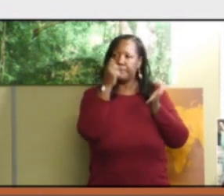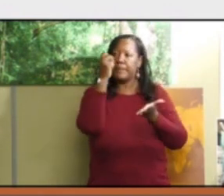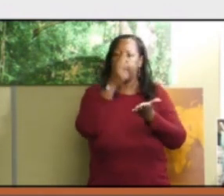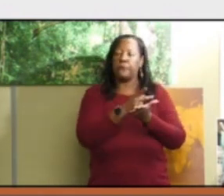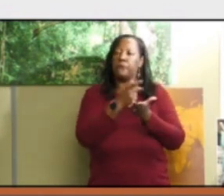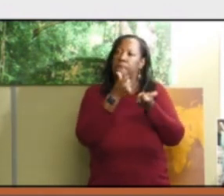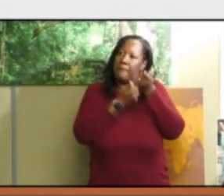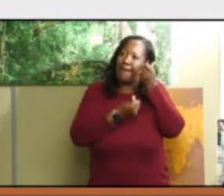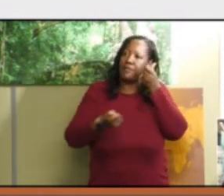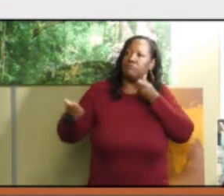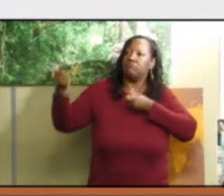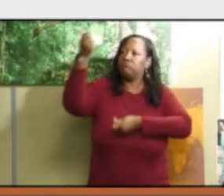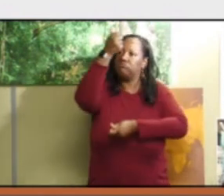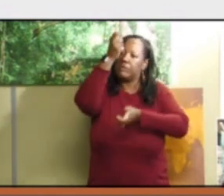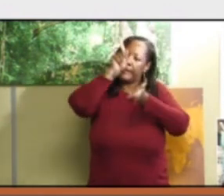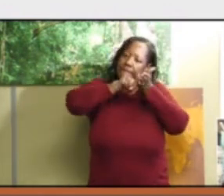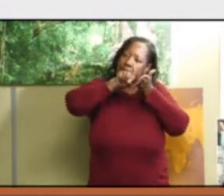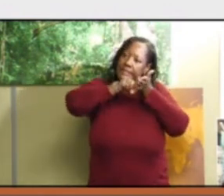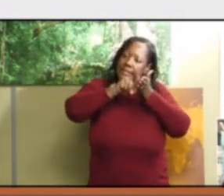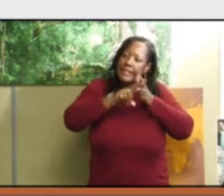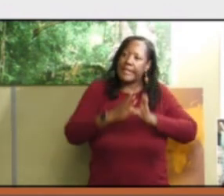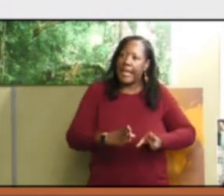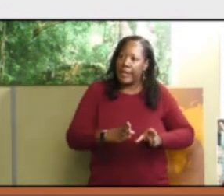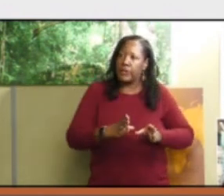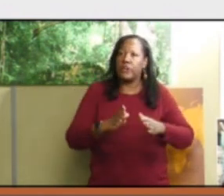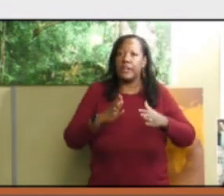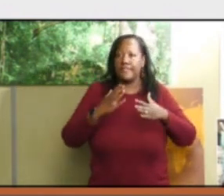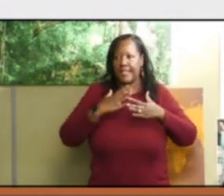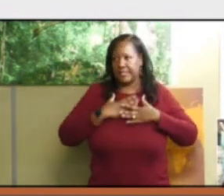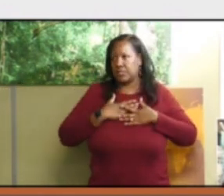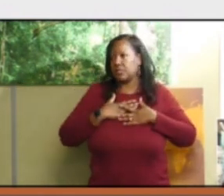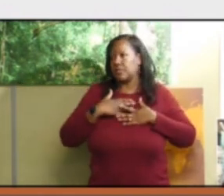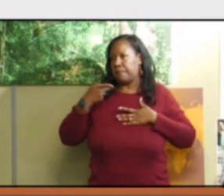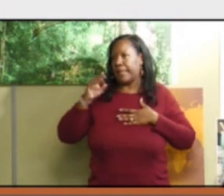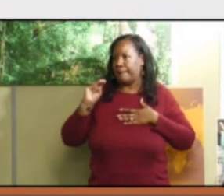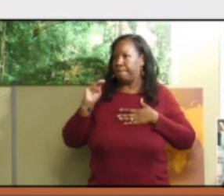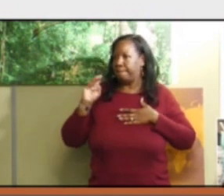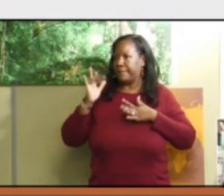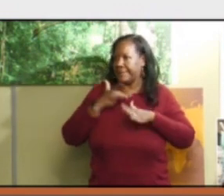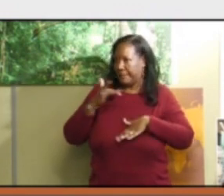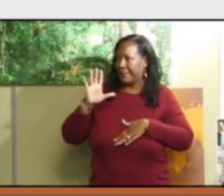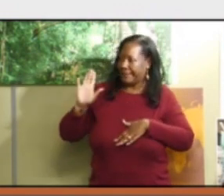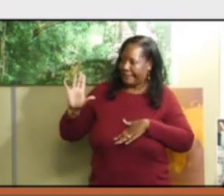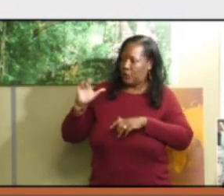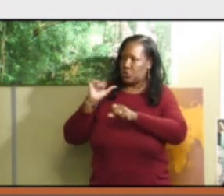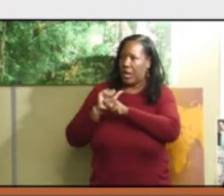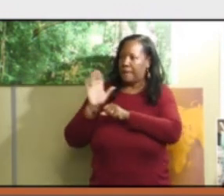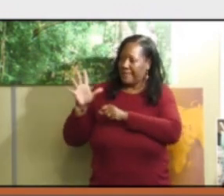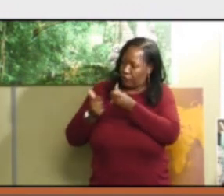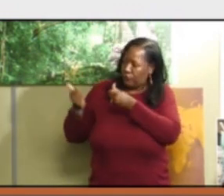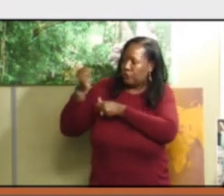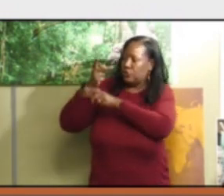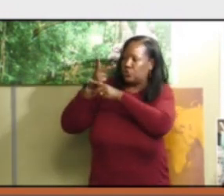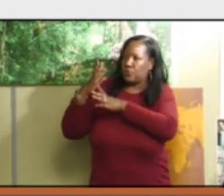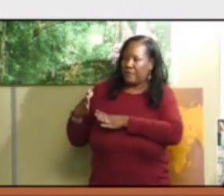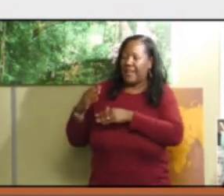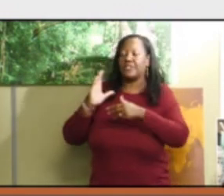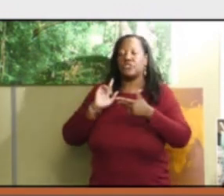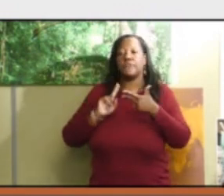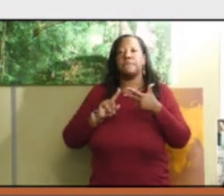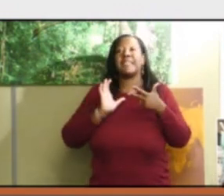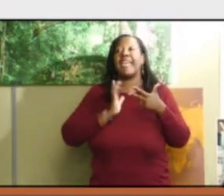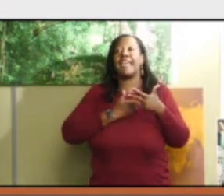principal investigator, which happens to be our project managers, their supervisor, and our unit